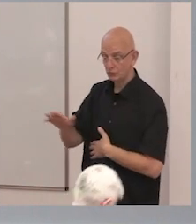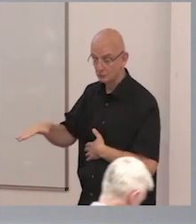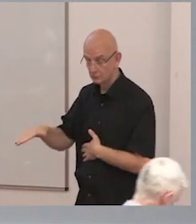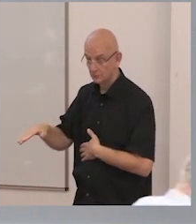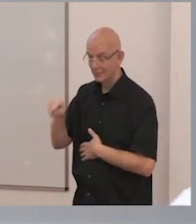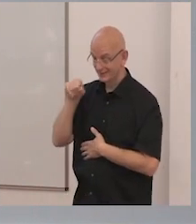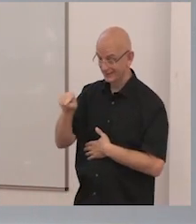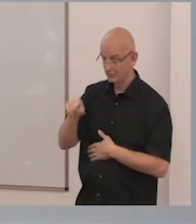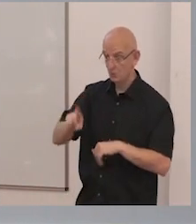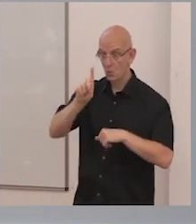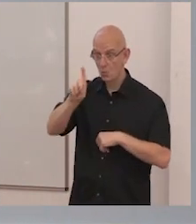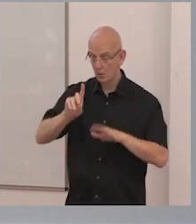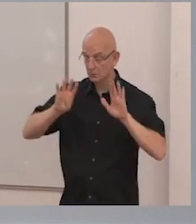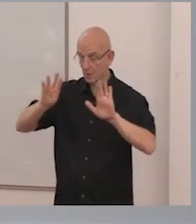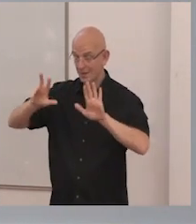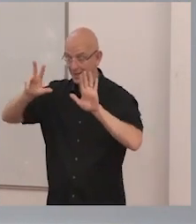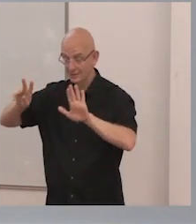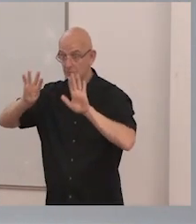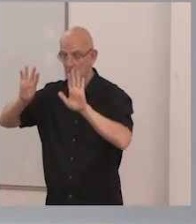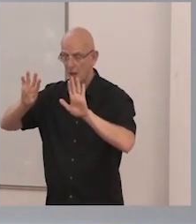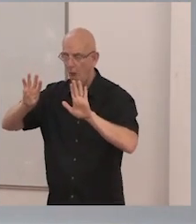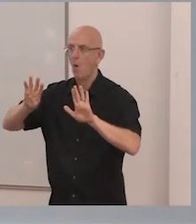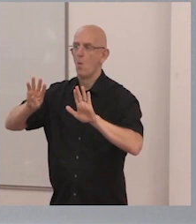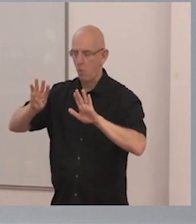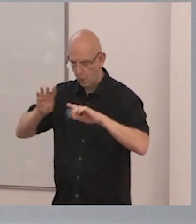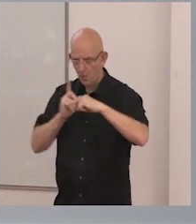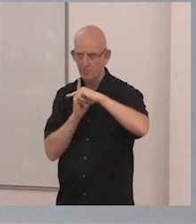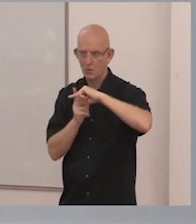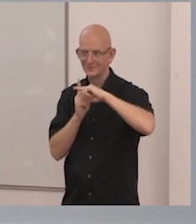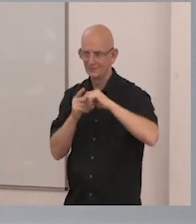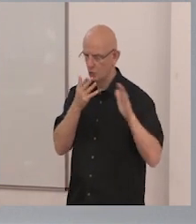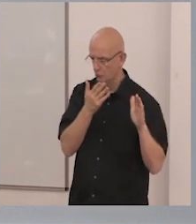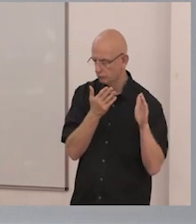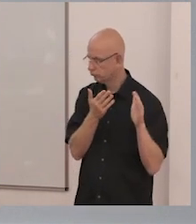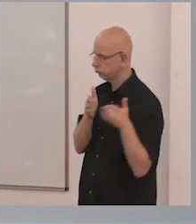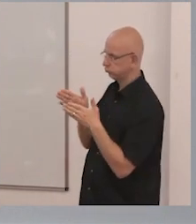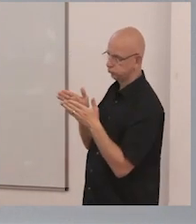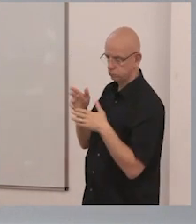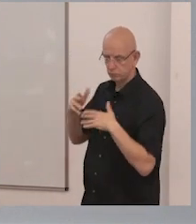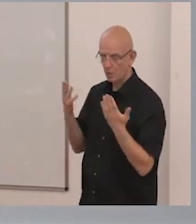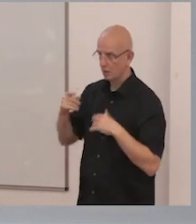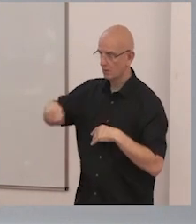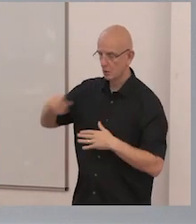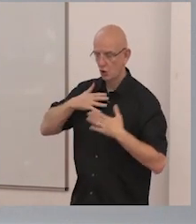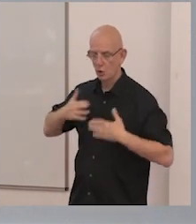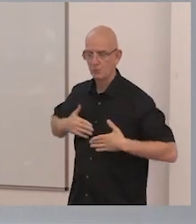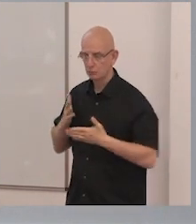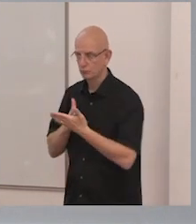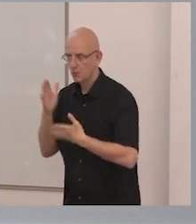The CRC, or the Convention on the Rights of the Child, was seminal and significant in